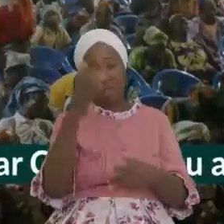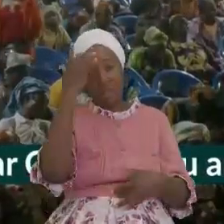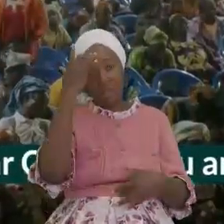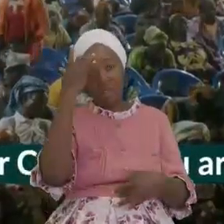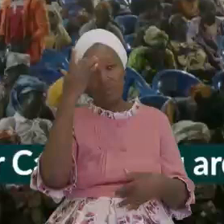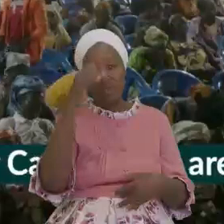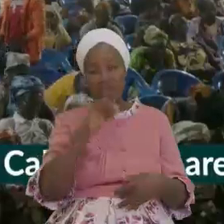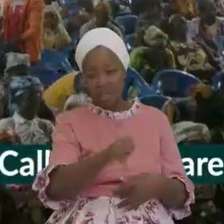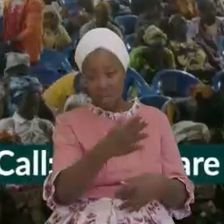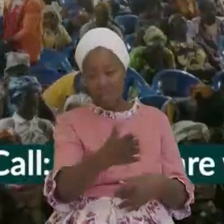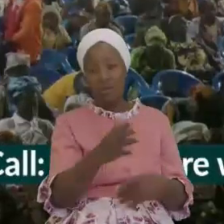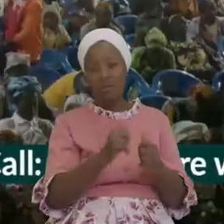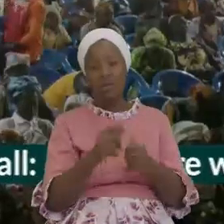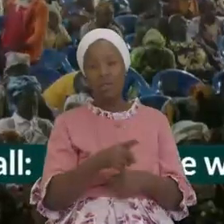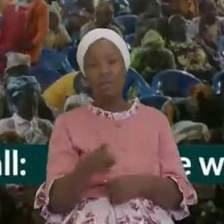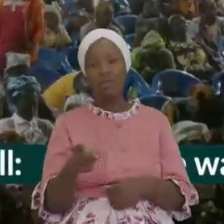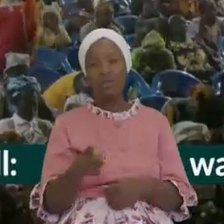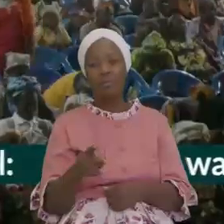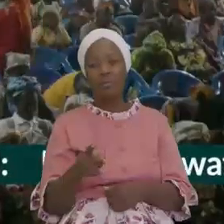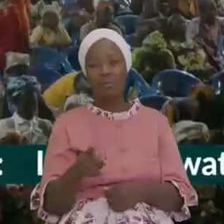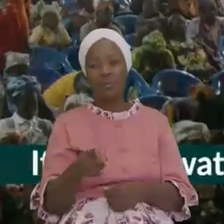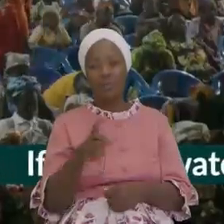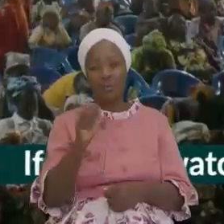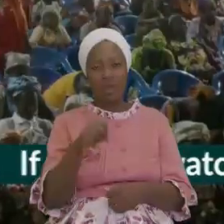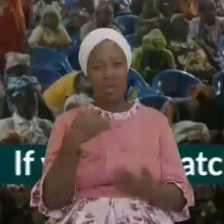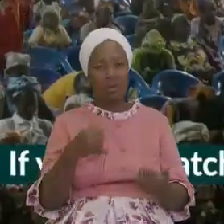Stay with them. You can stand up.